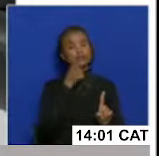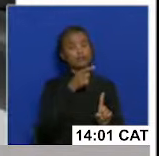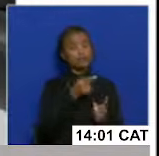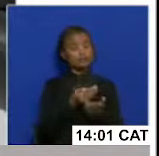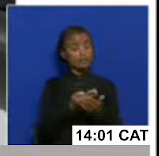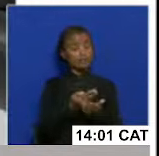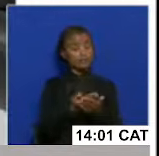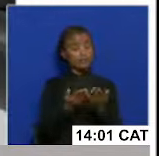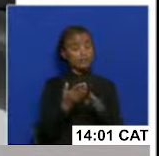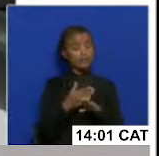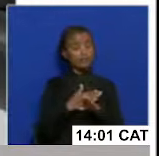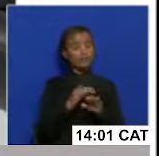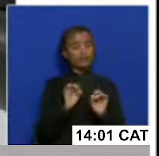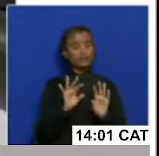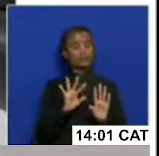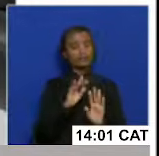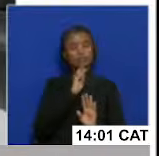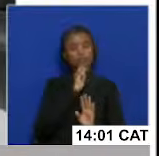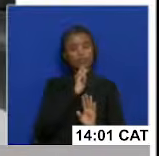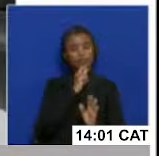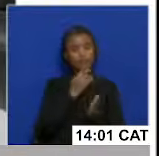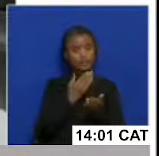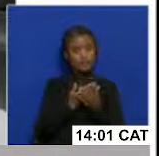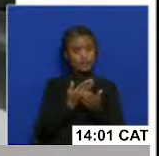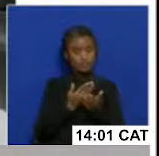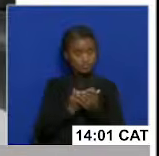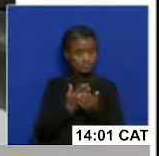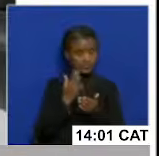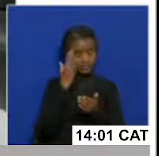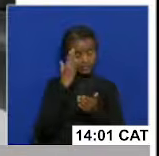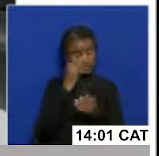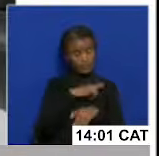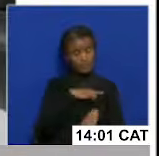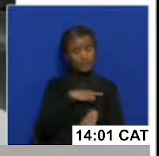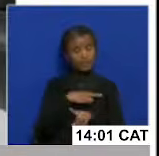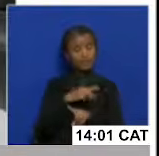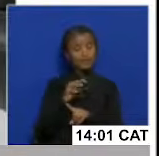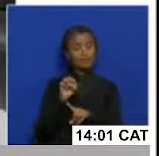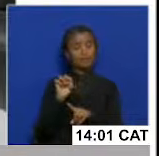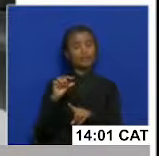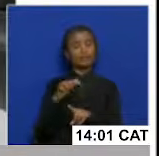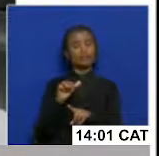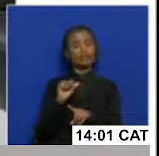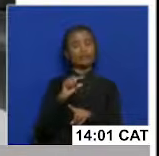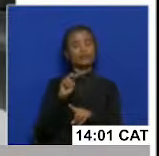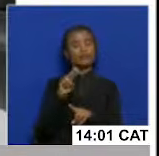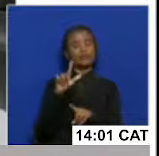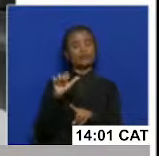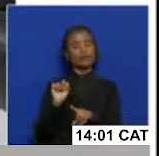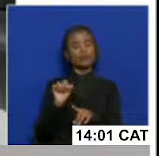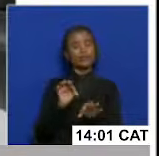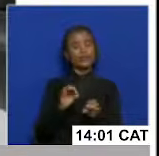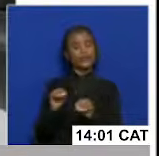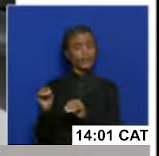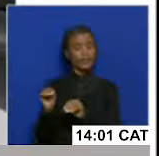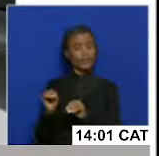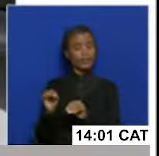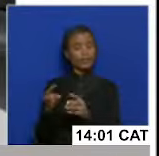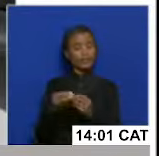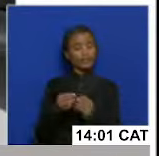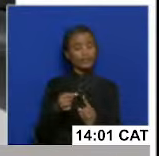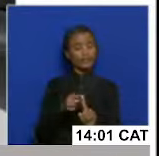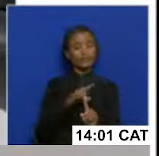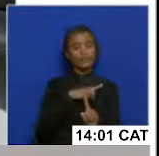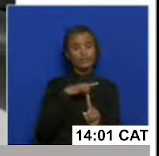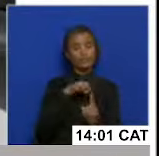what I'm worried about is Magagula is delaying with you so he can still get our statements and make a deal."